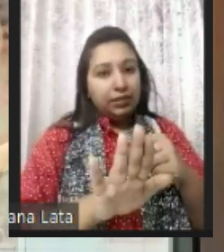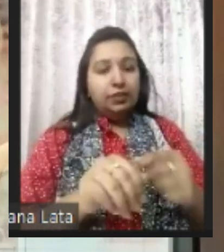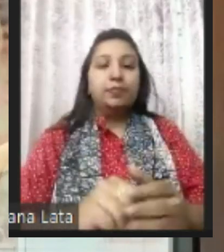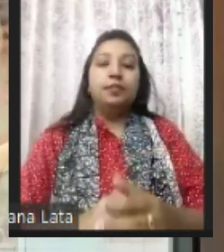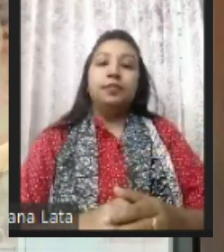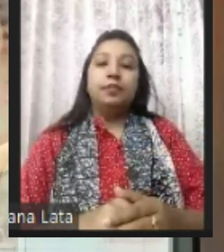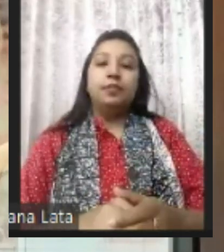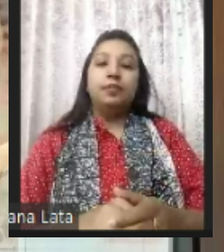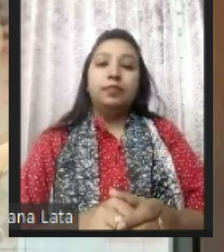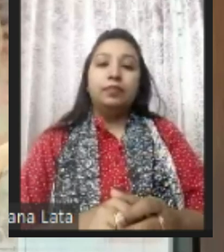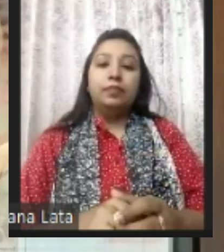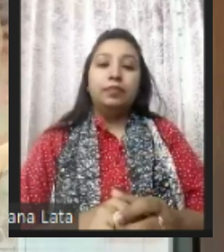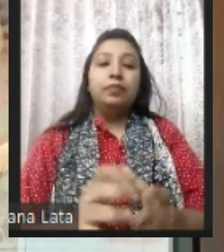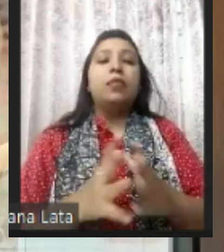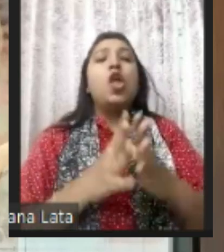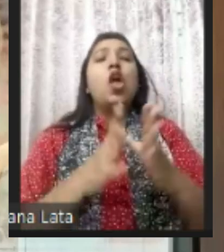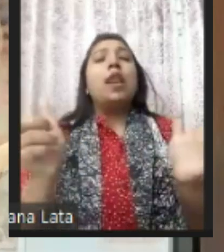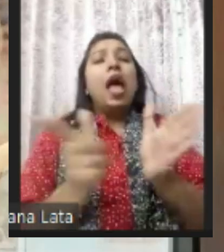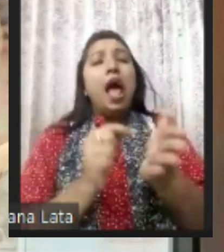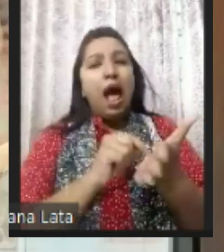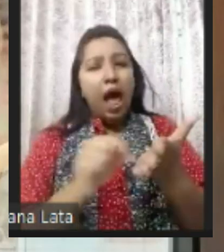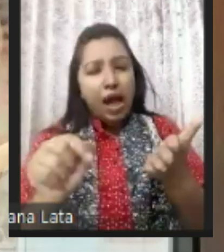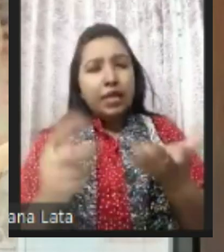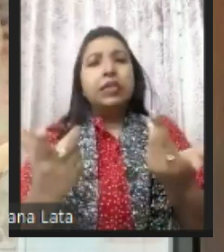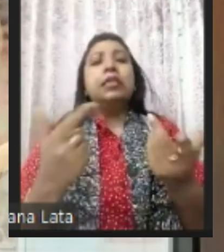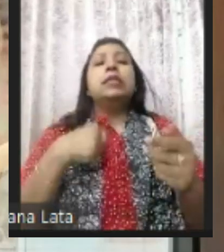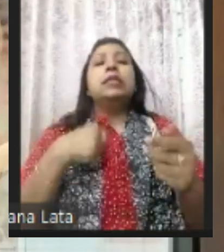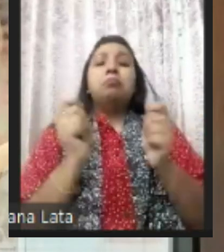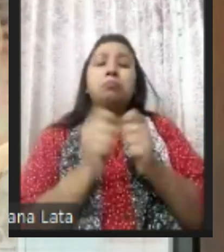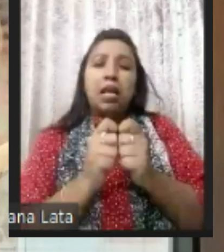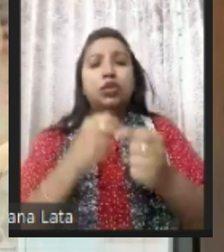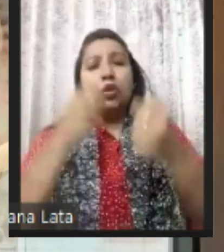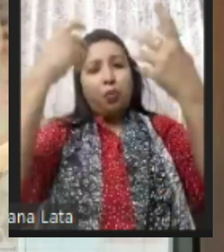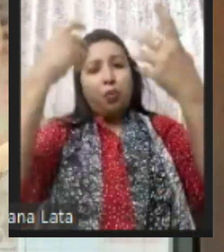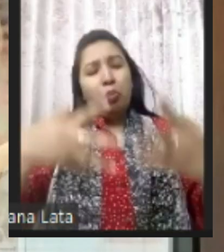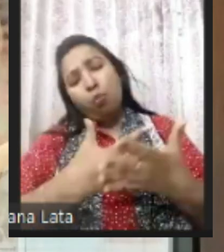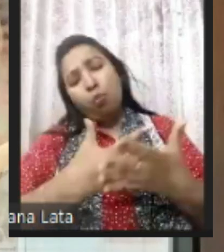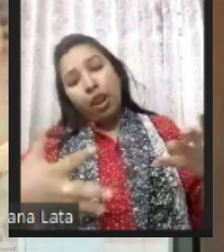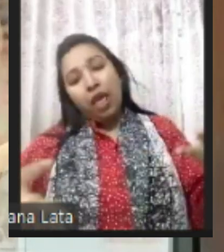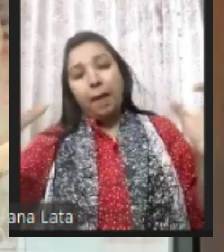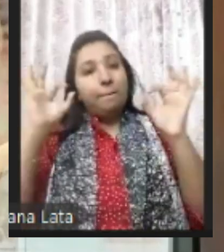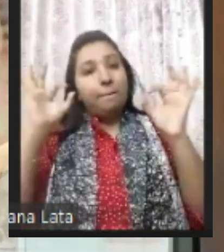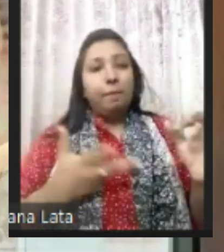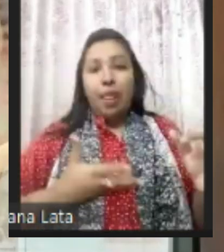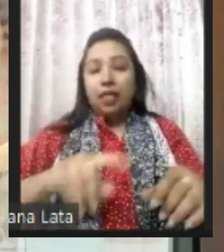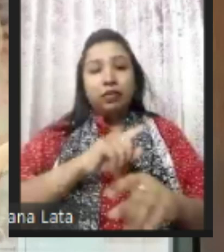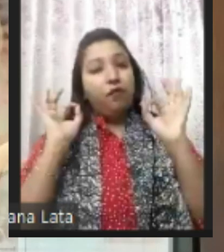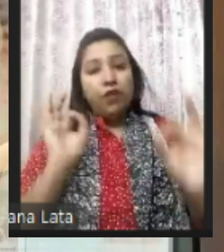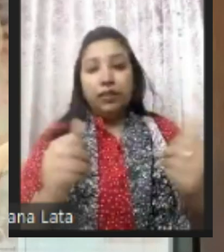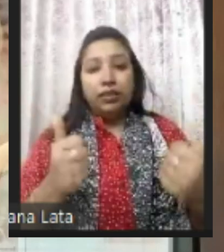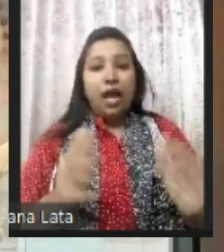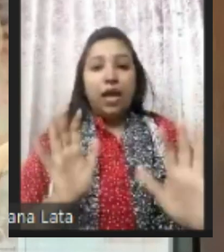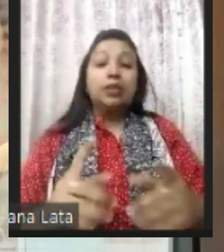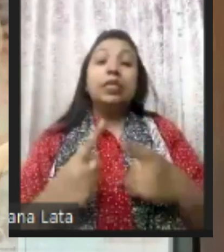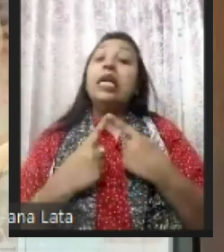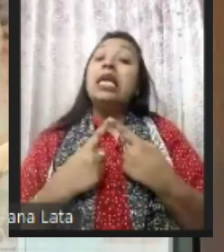many policy adoption, political commitment is good in our countries, no doubt. That's been mentioned. So as our moderator Ani Chaudhary has been mentioning, that